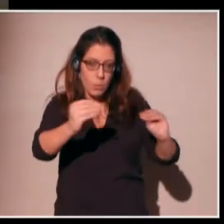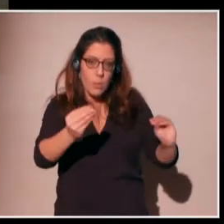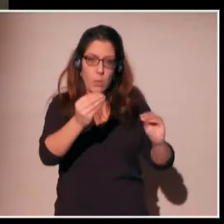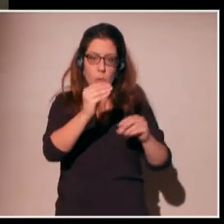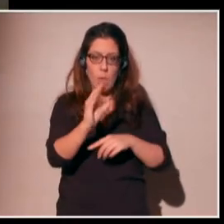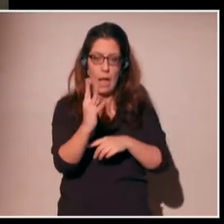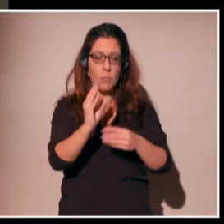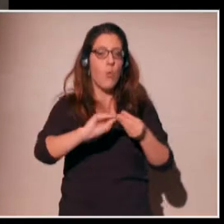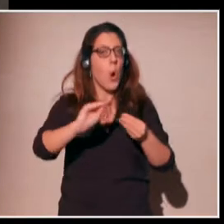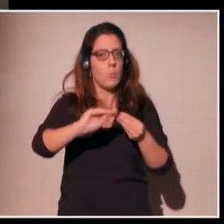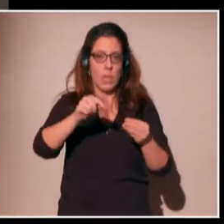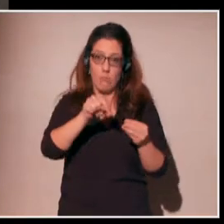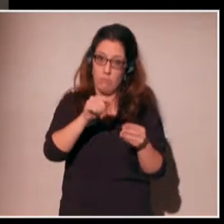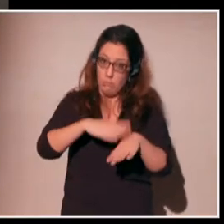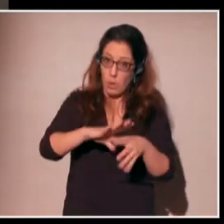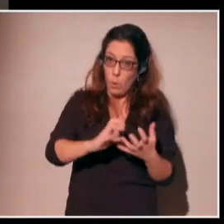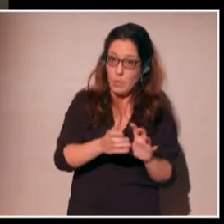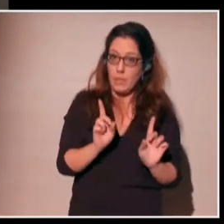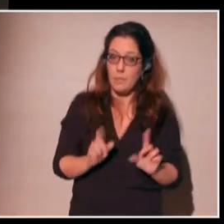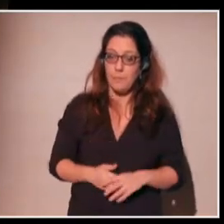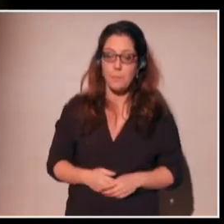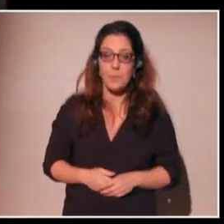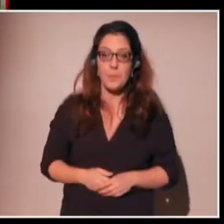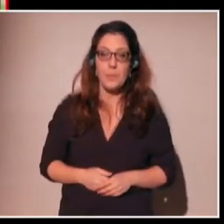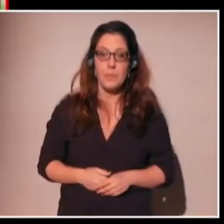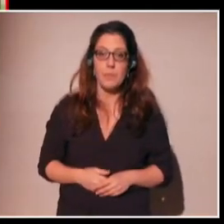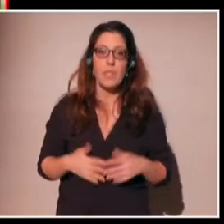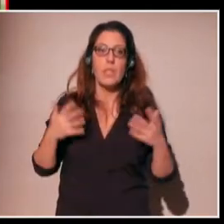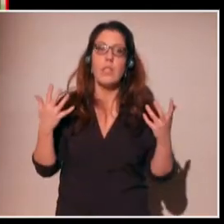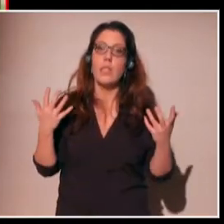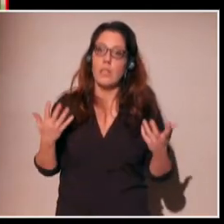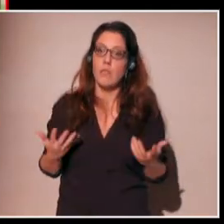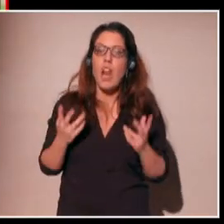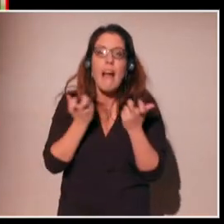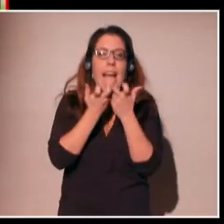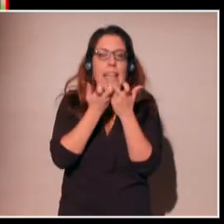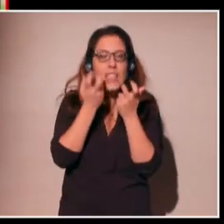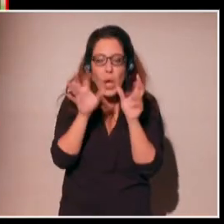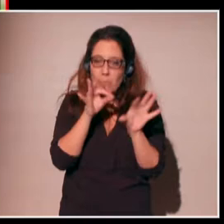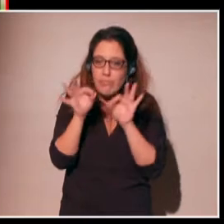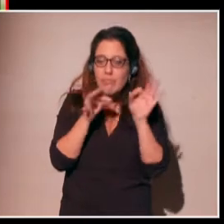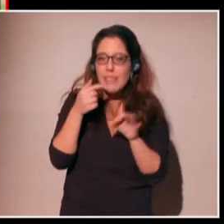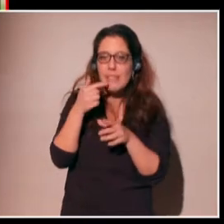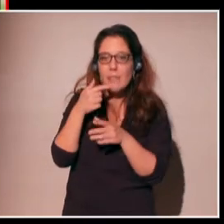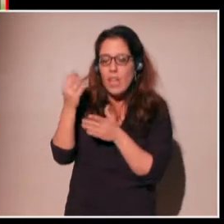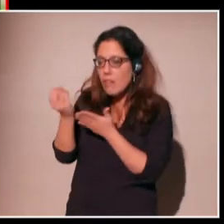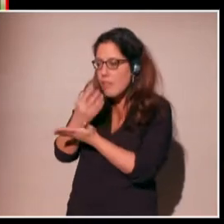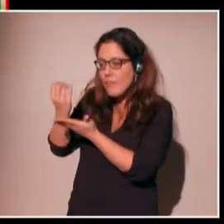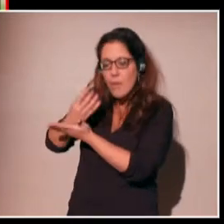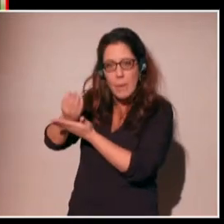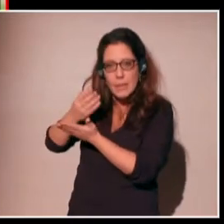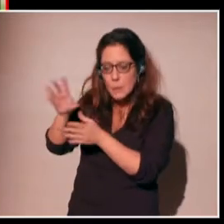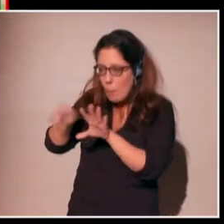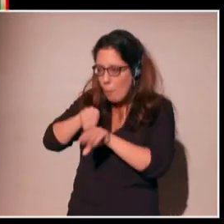really modeling from rough examples, small data given by the user. Here, the user has drawn trees on flat areas